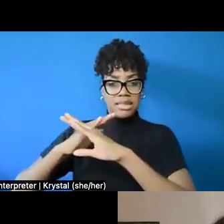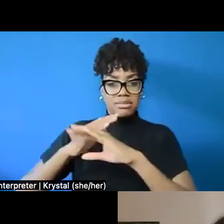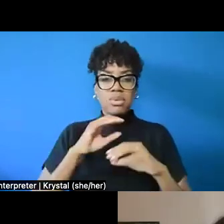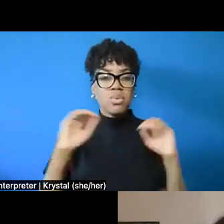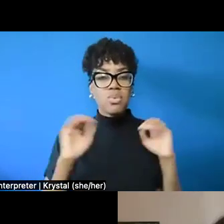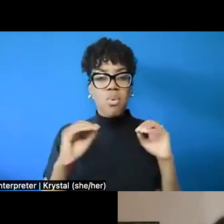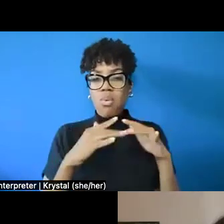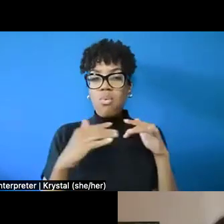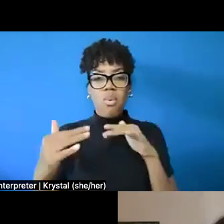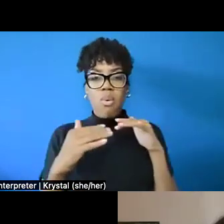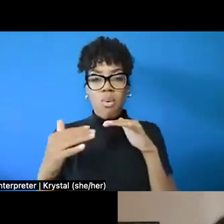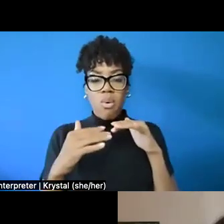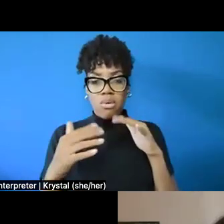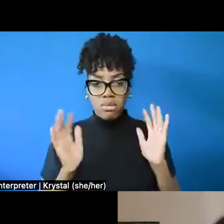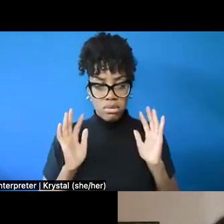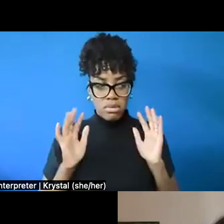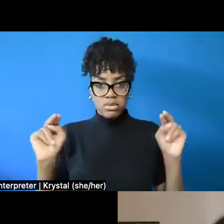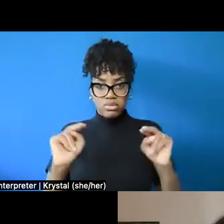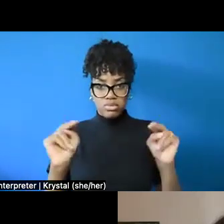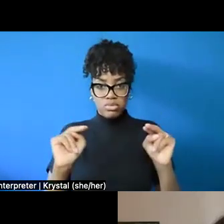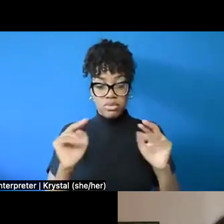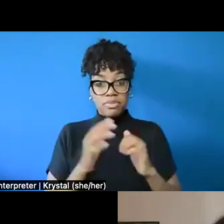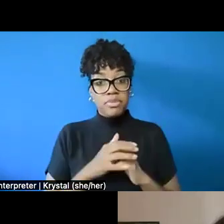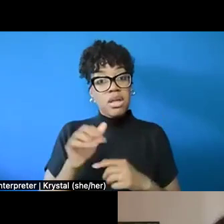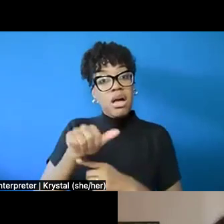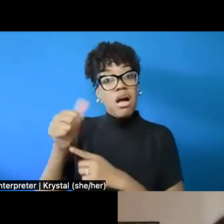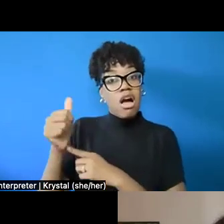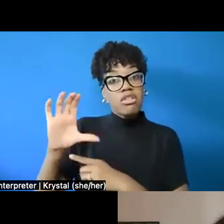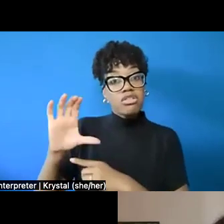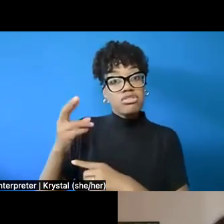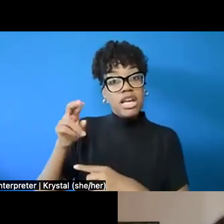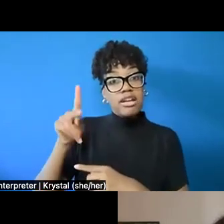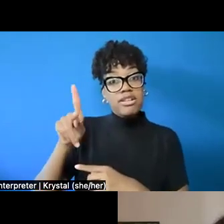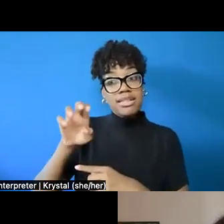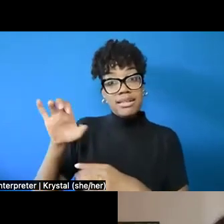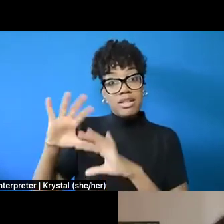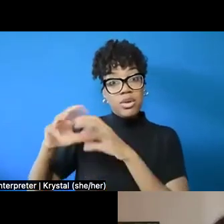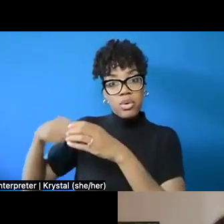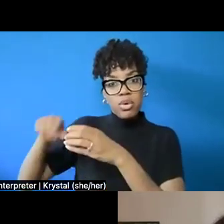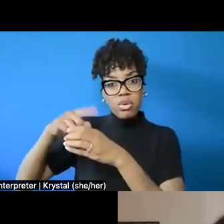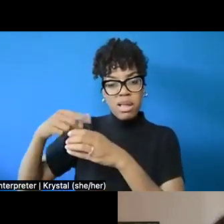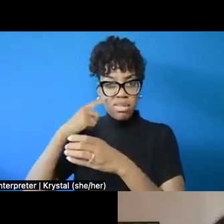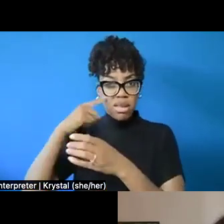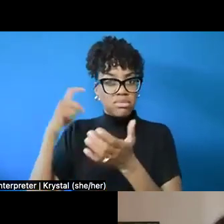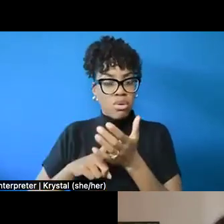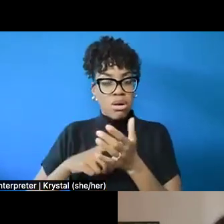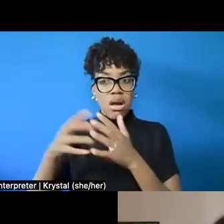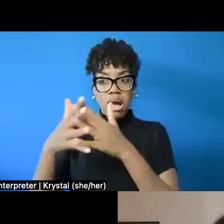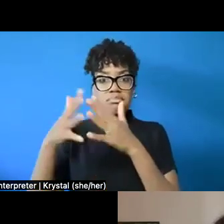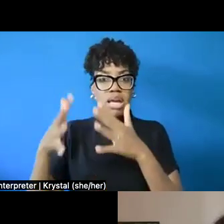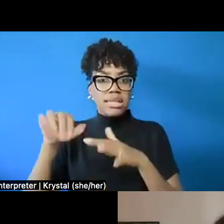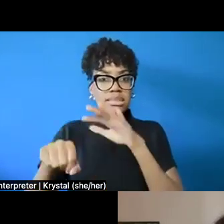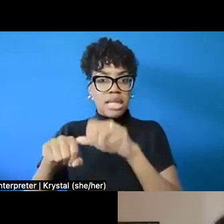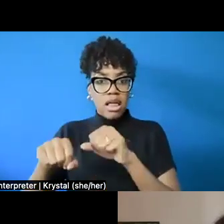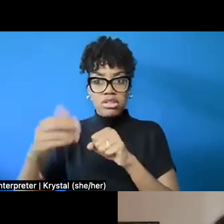Whereas other Cherokee who were seeing the writing on the wall of the United States coming closer and encroaching on their lands wanted to fight against the new